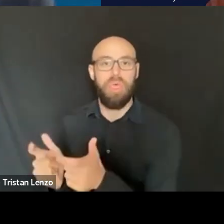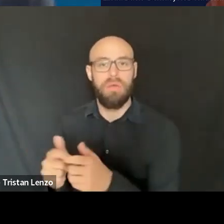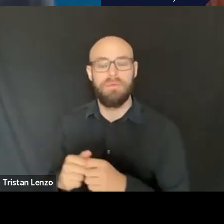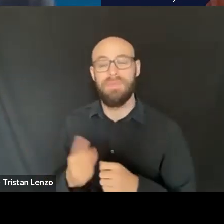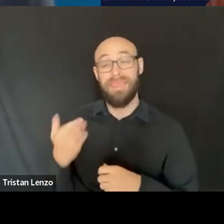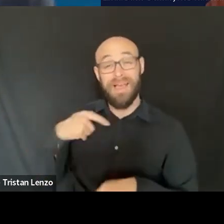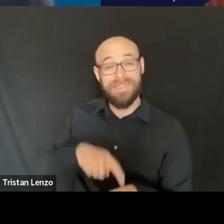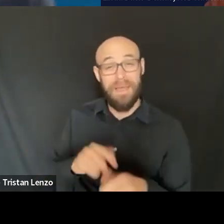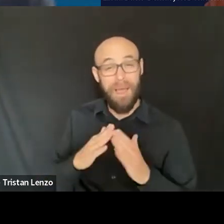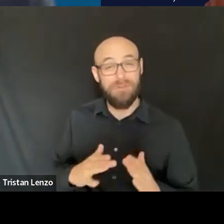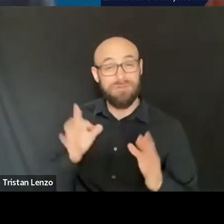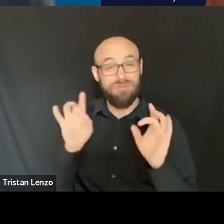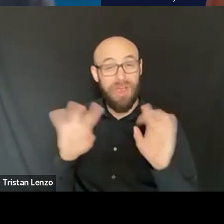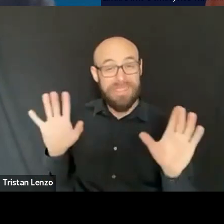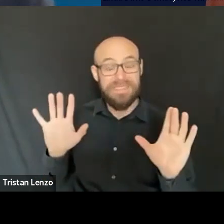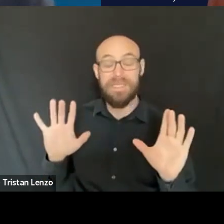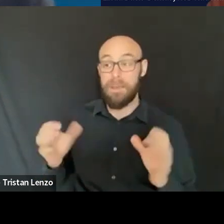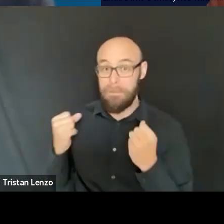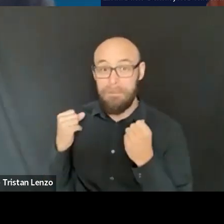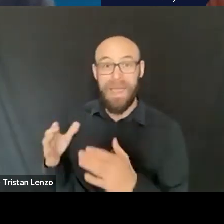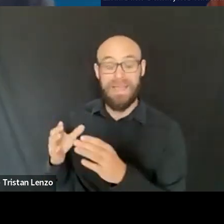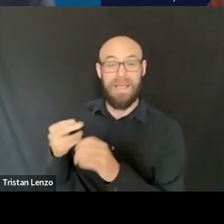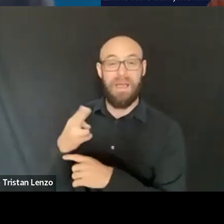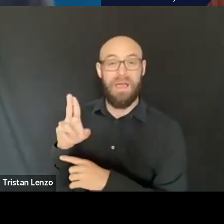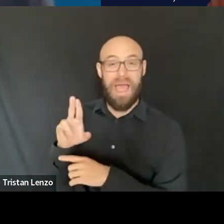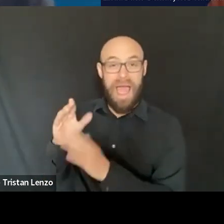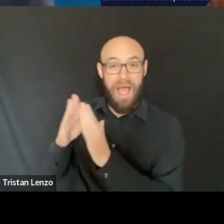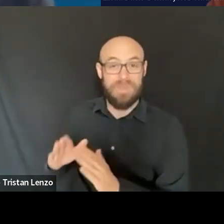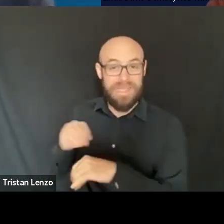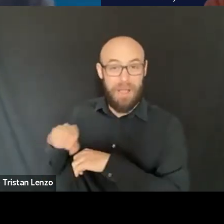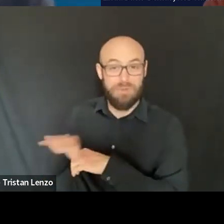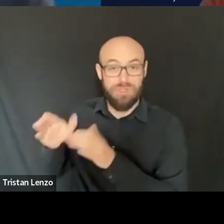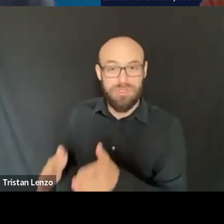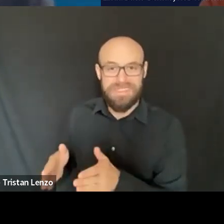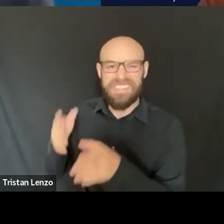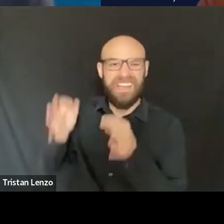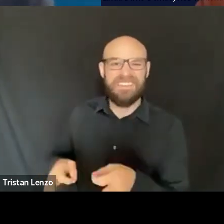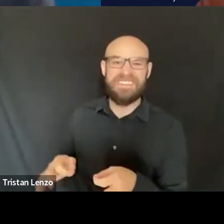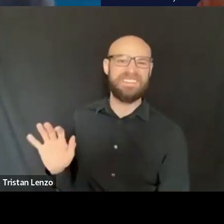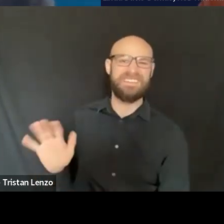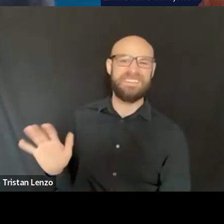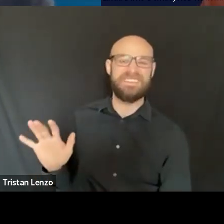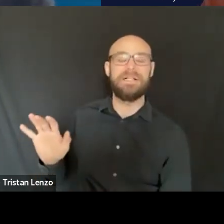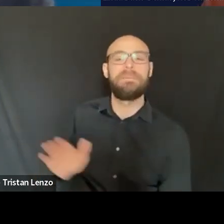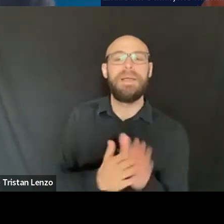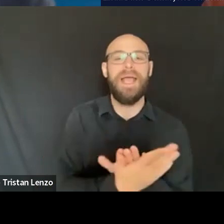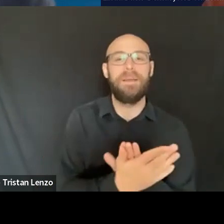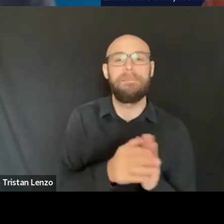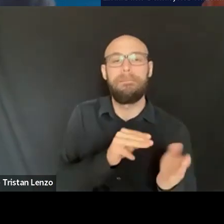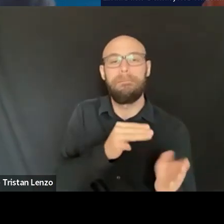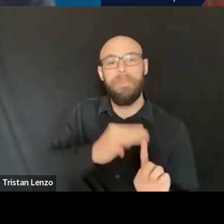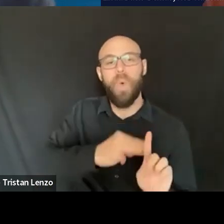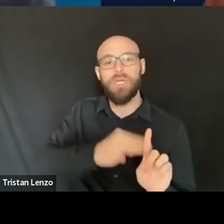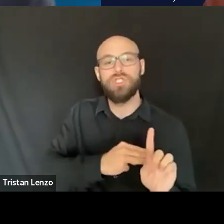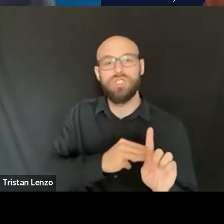of housing counselors that moved to servicers, mortgage servicers. And I think knowing what we see in